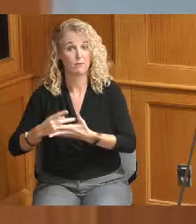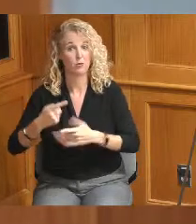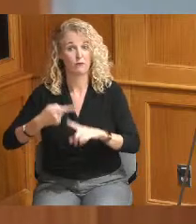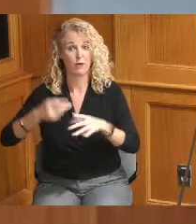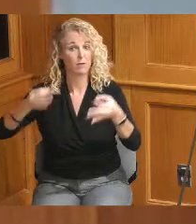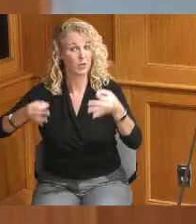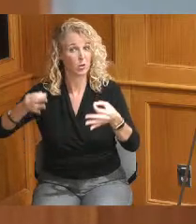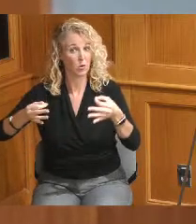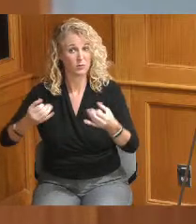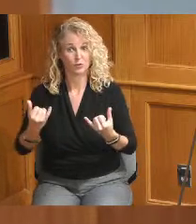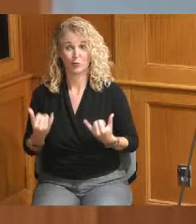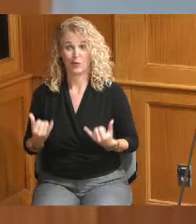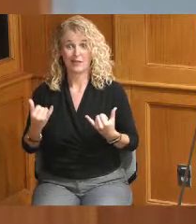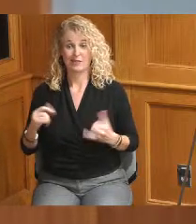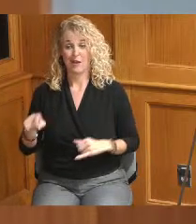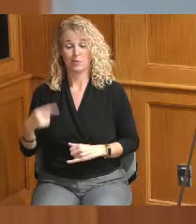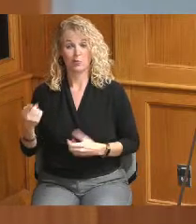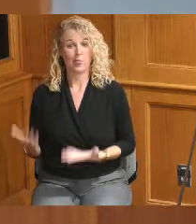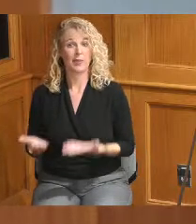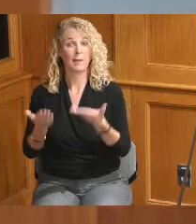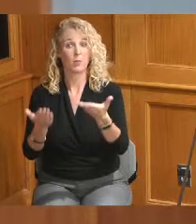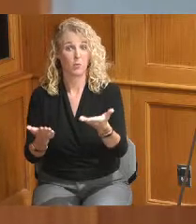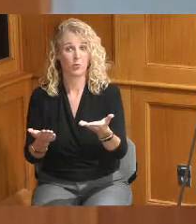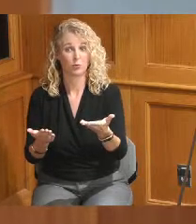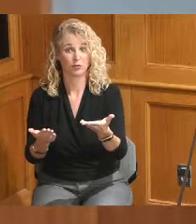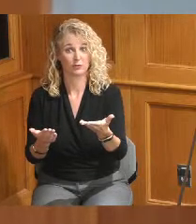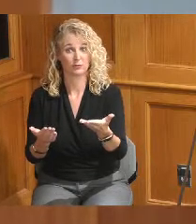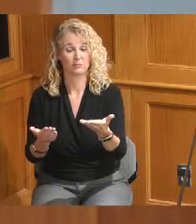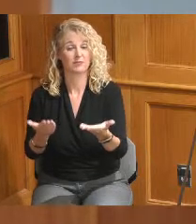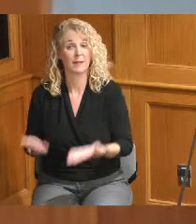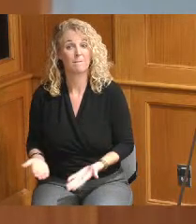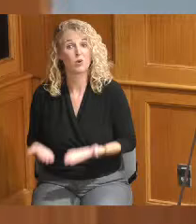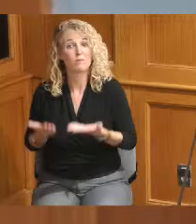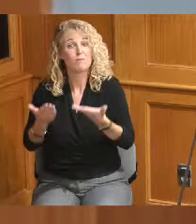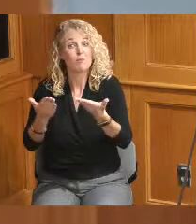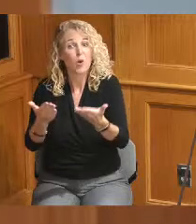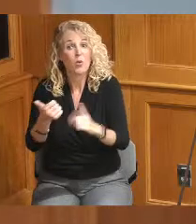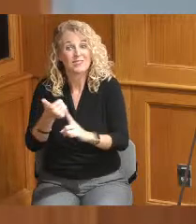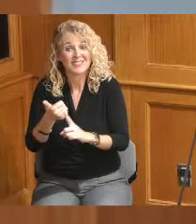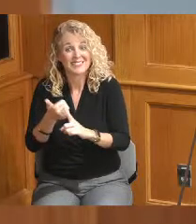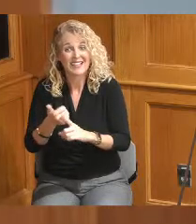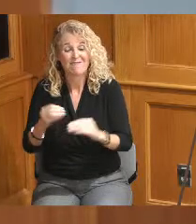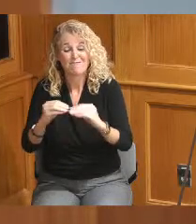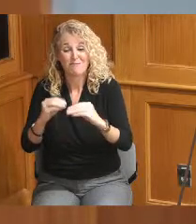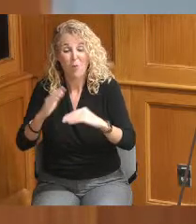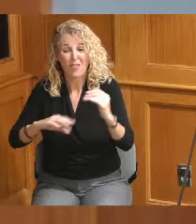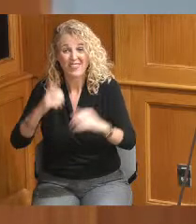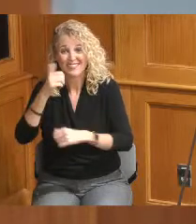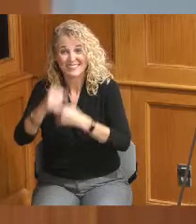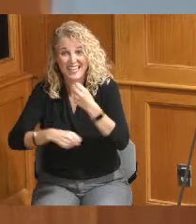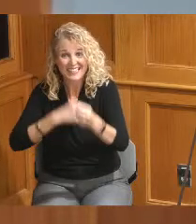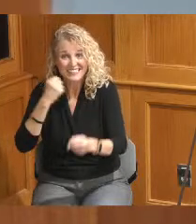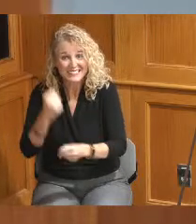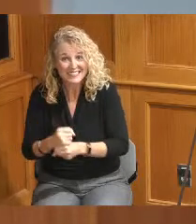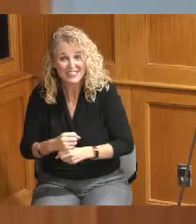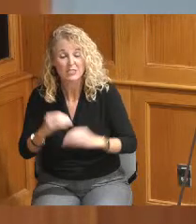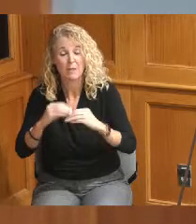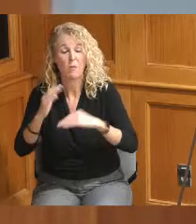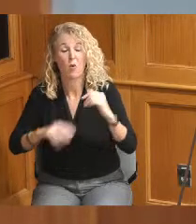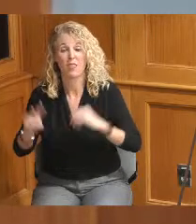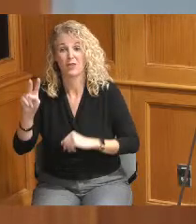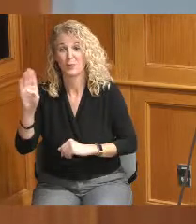courts. At this point, it's just a proposal. It's a proposal that is going to take more than 10 years and more than $2